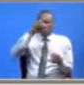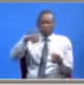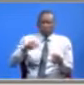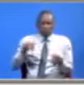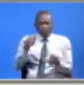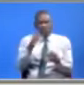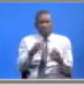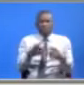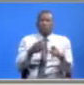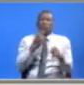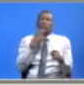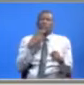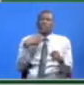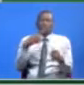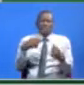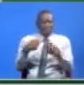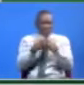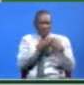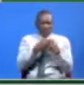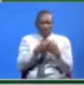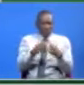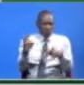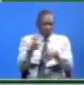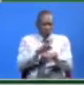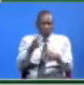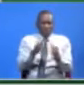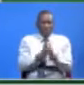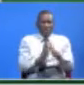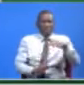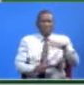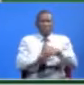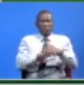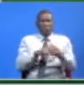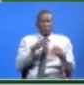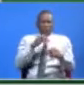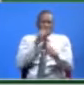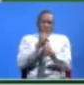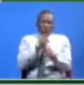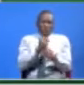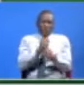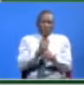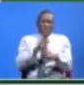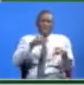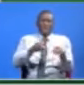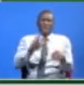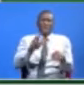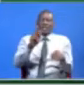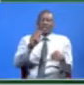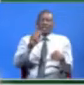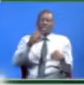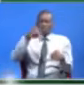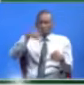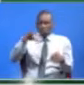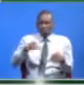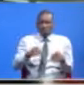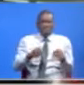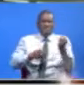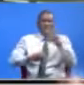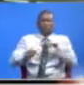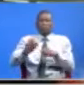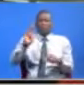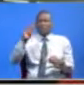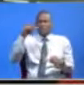30th, pointing out difficulties in supervision and support of its operations in Kinshasa. The move by KQ is set